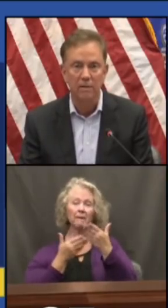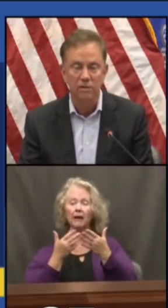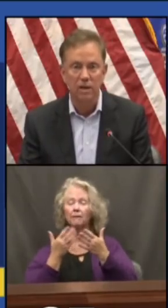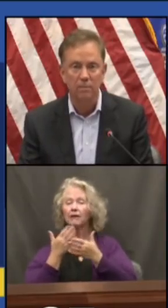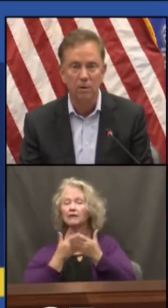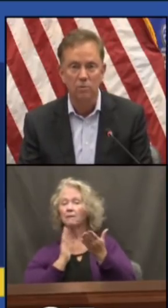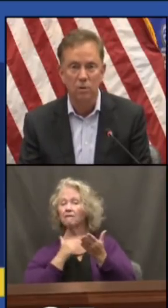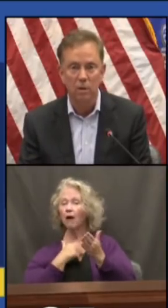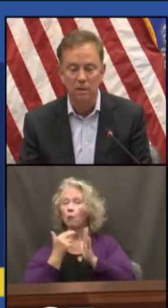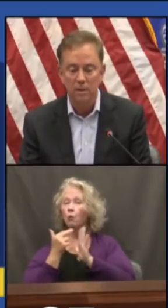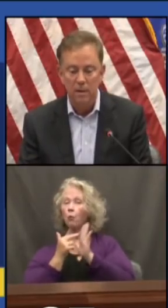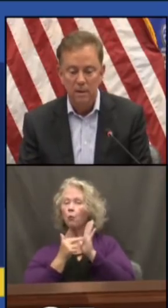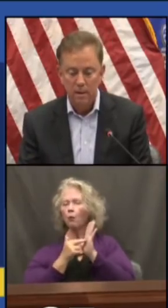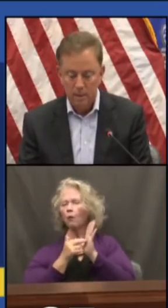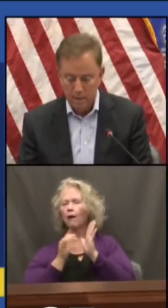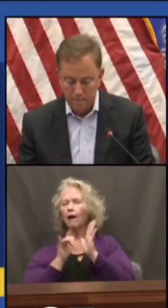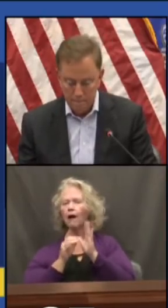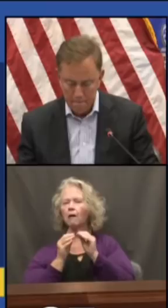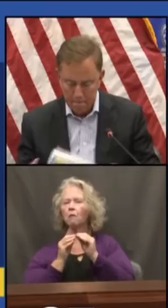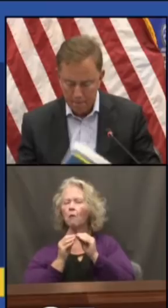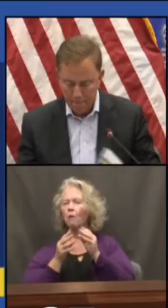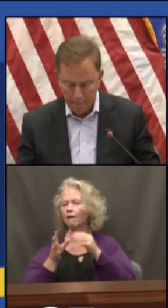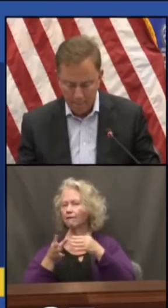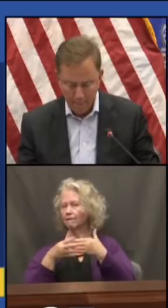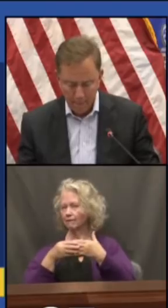we have as time goes on.